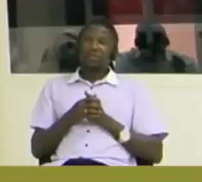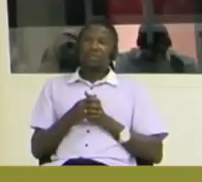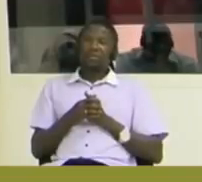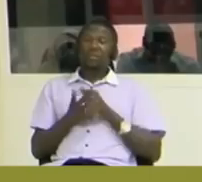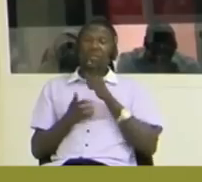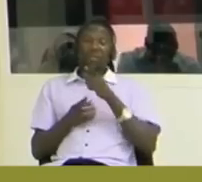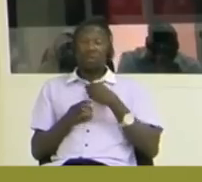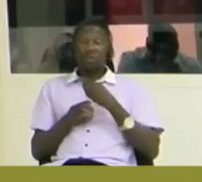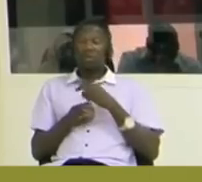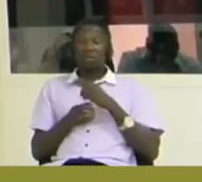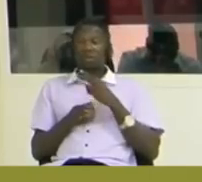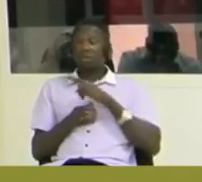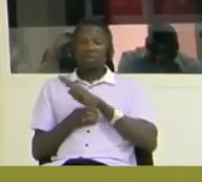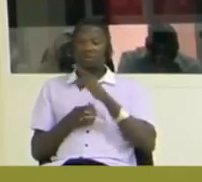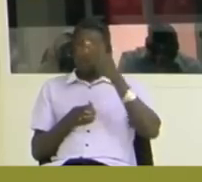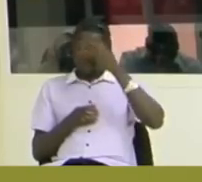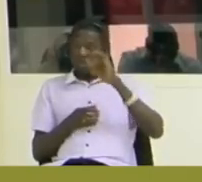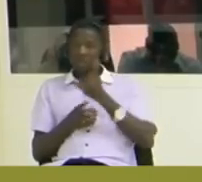Well,